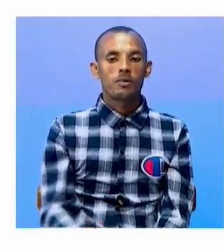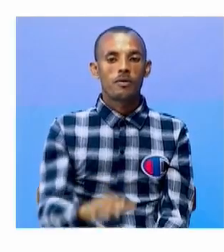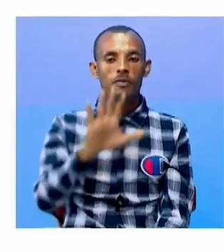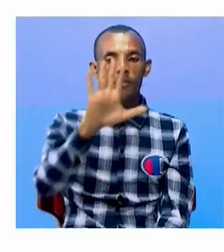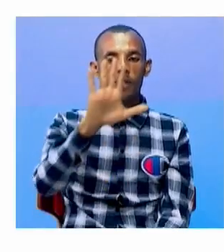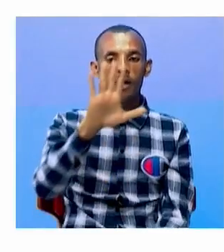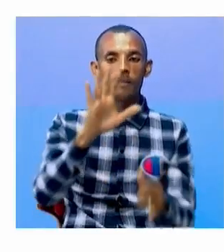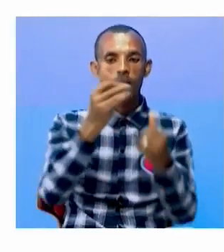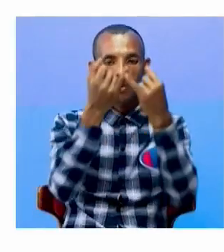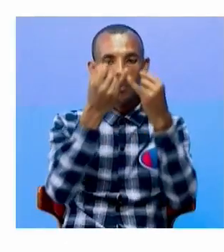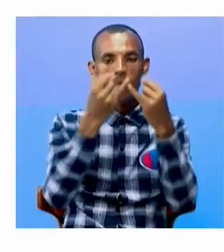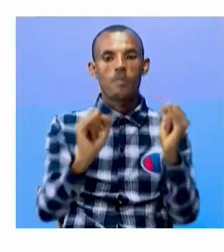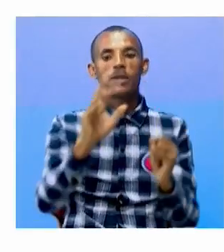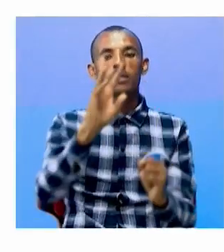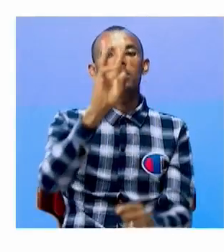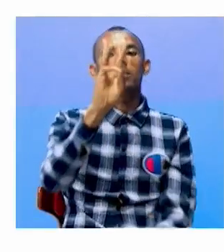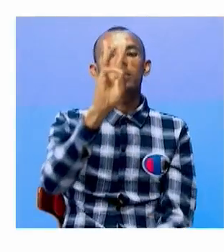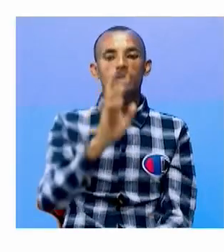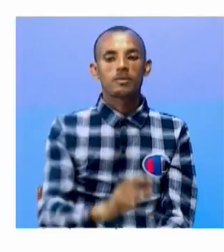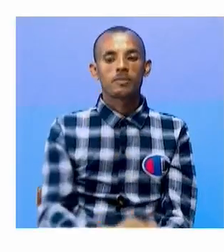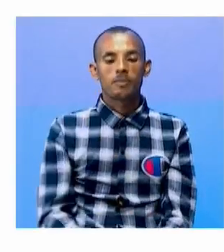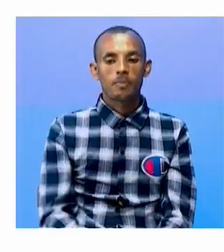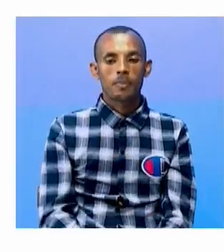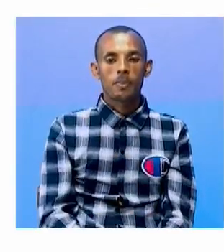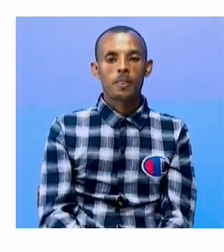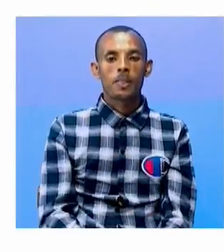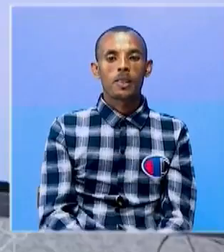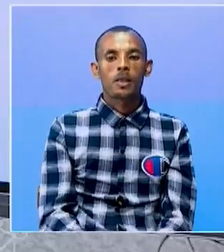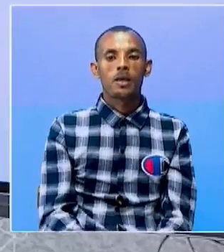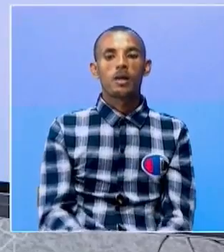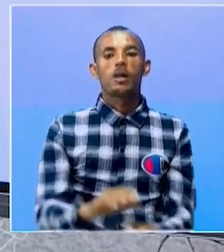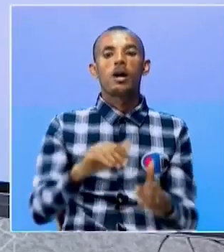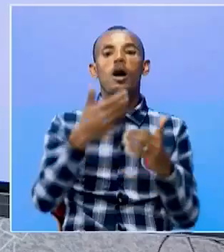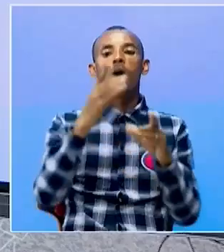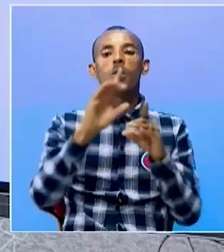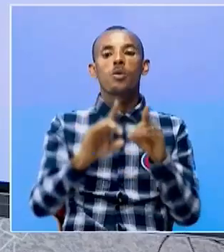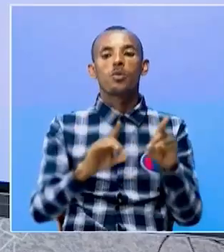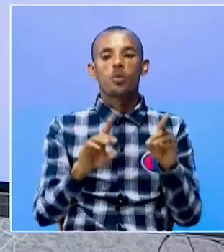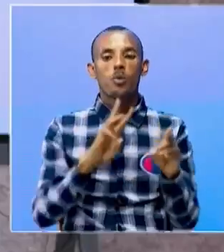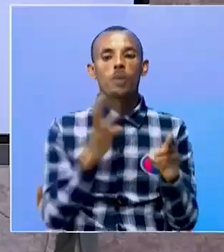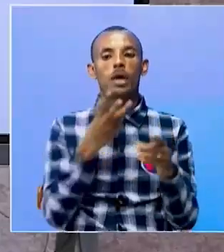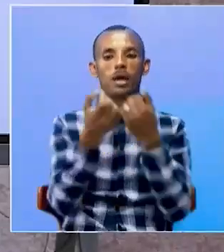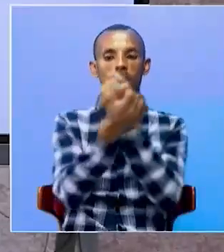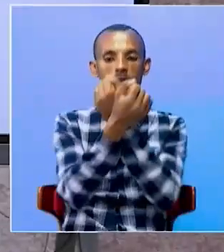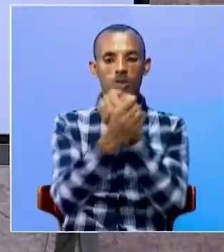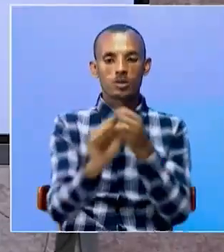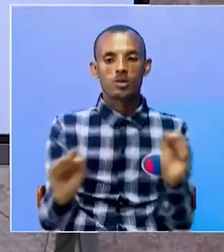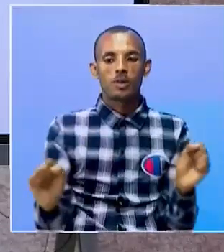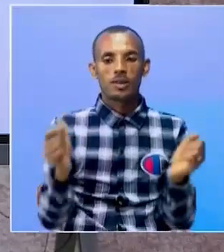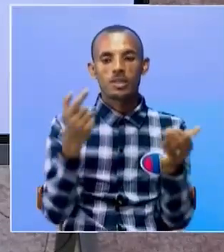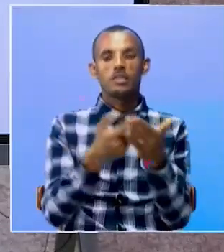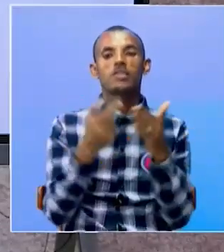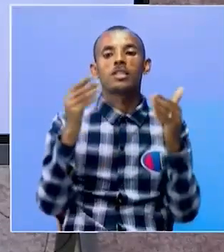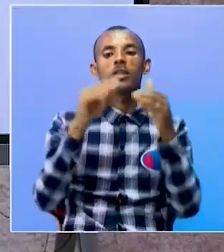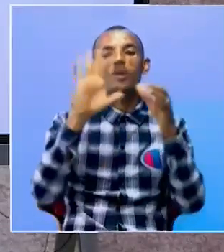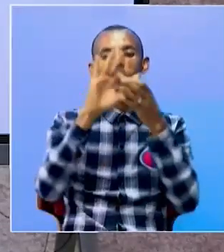5 over 6. How do we solve such equation?